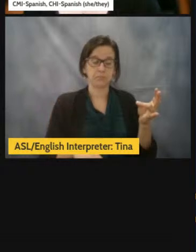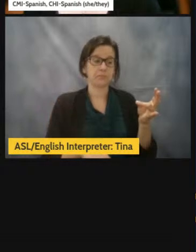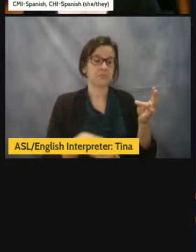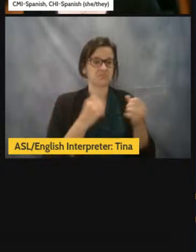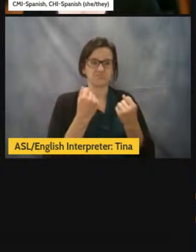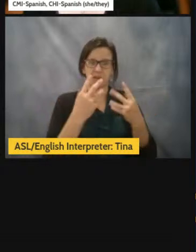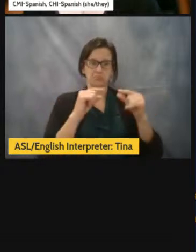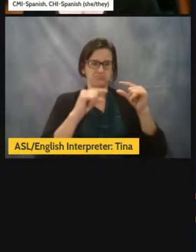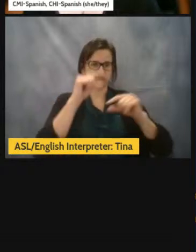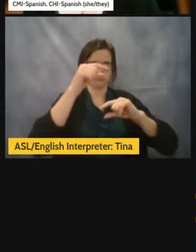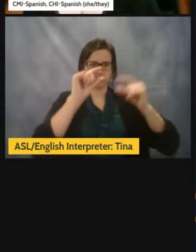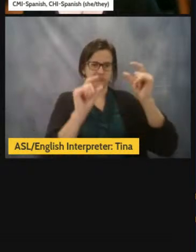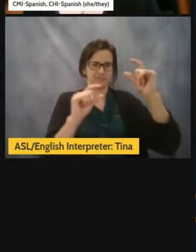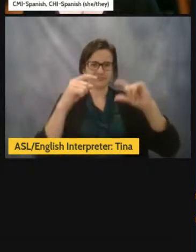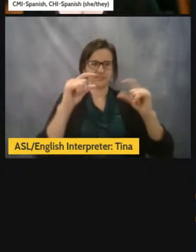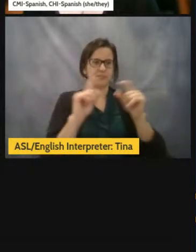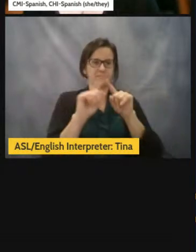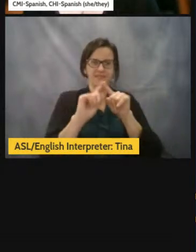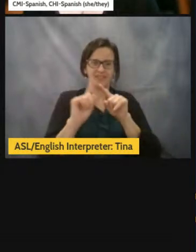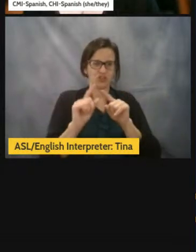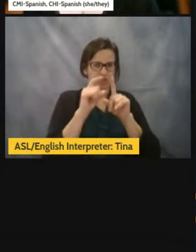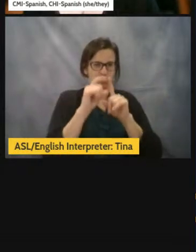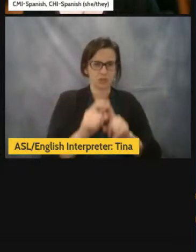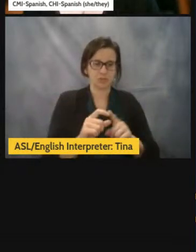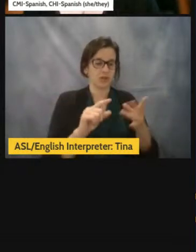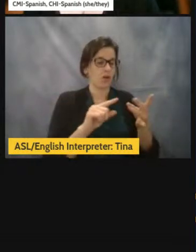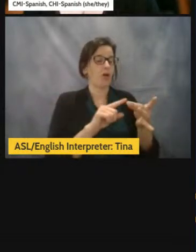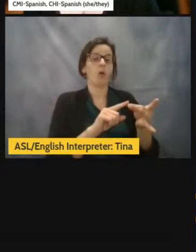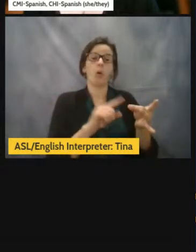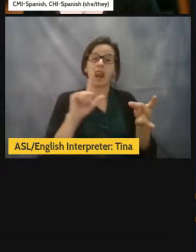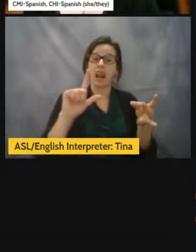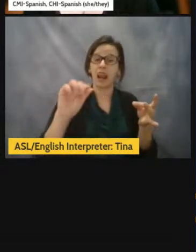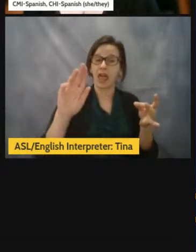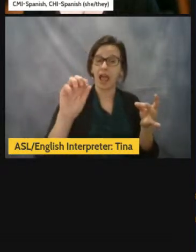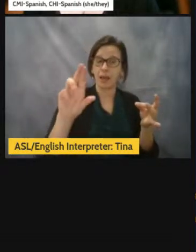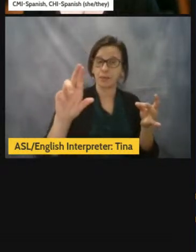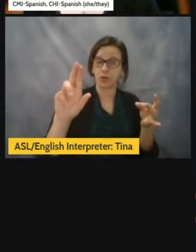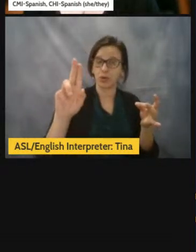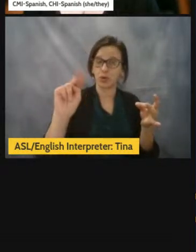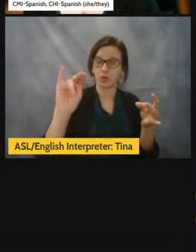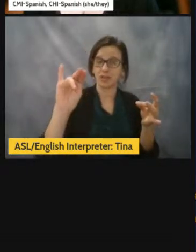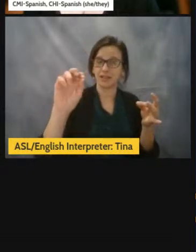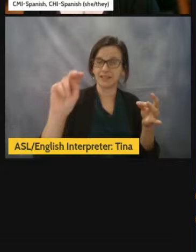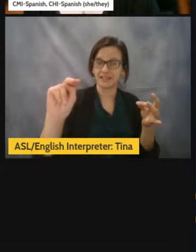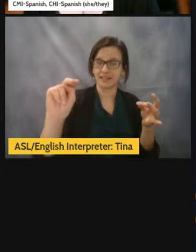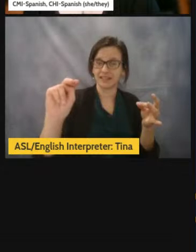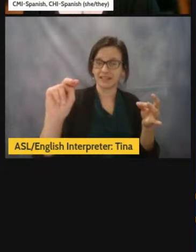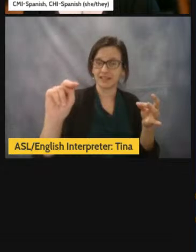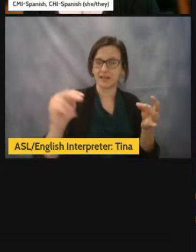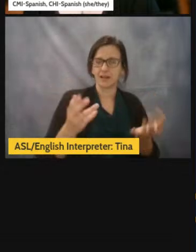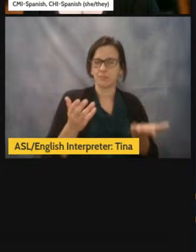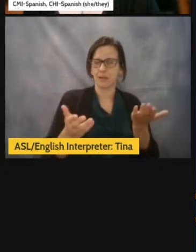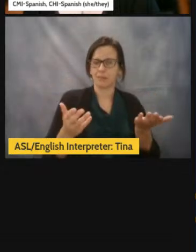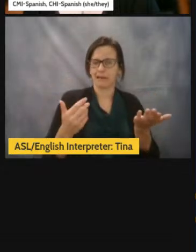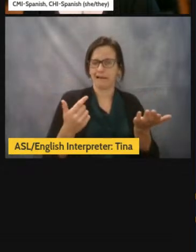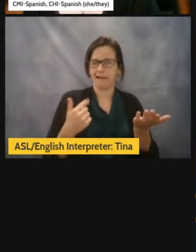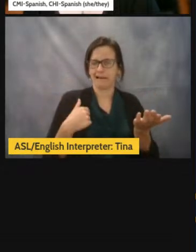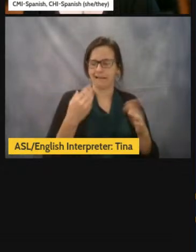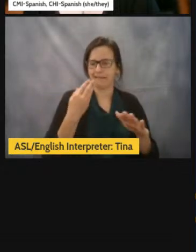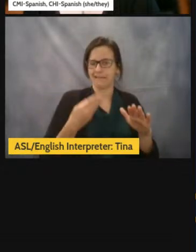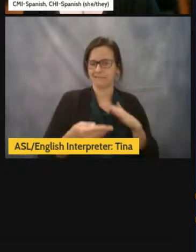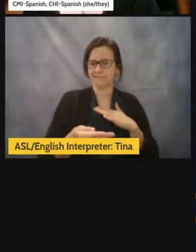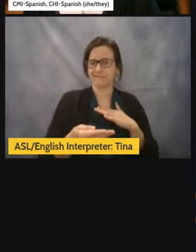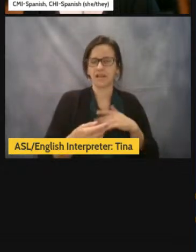I see labor union. Okay, maybe I gave it away by getting a little excited about that. I see